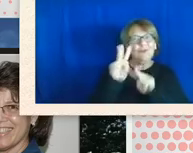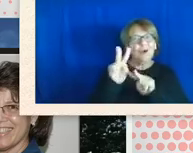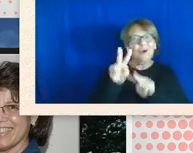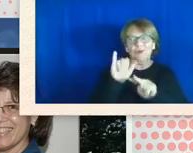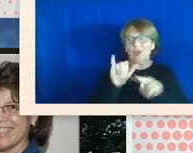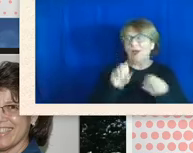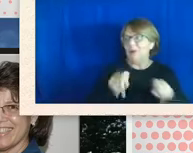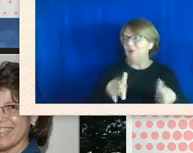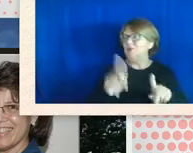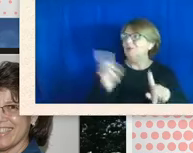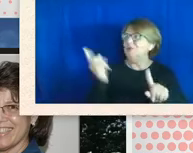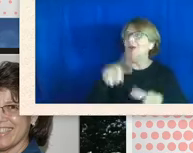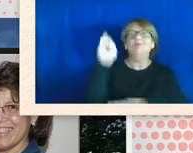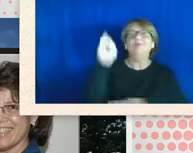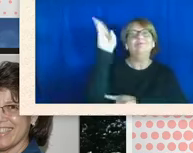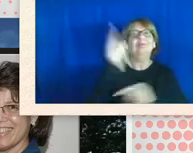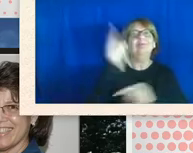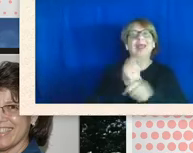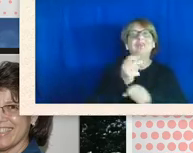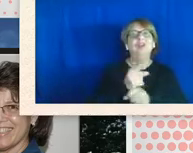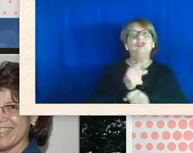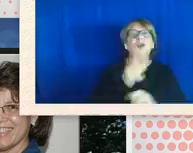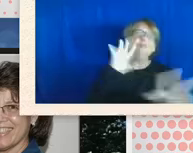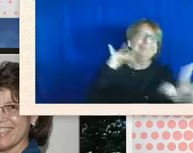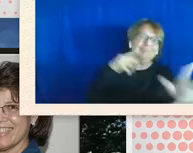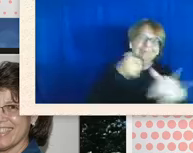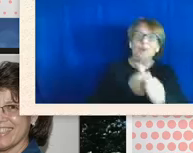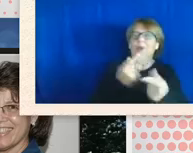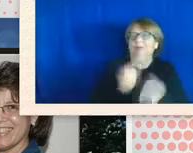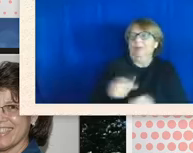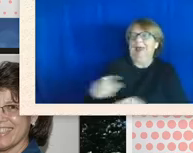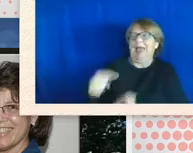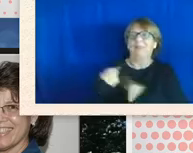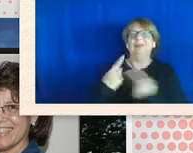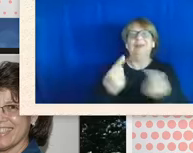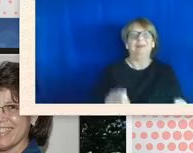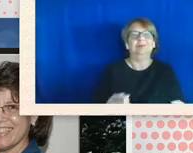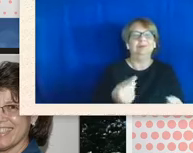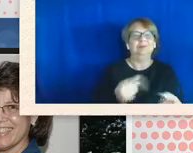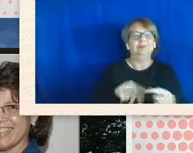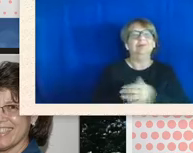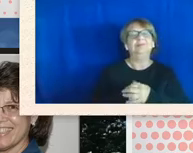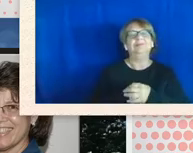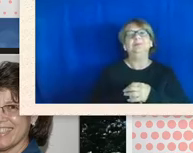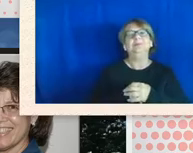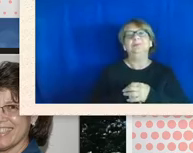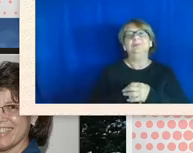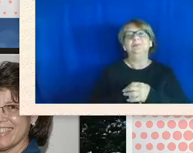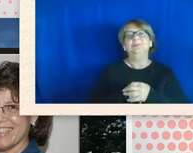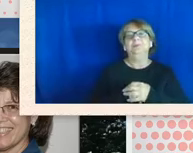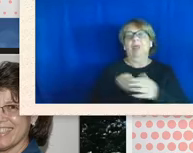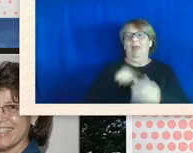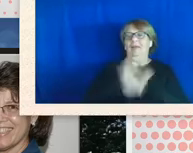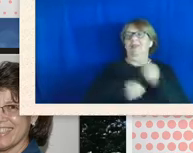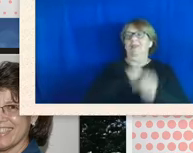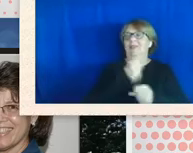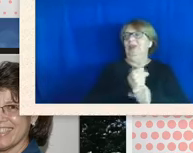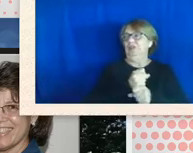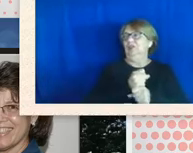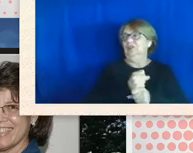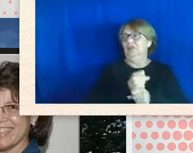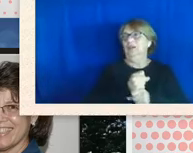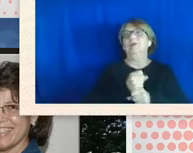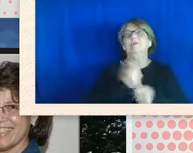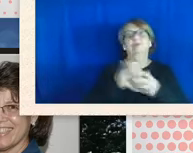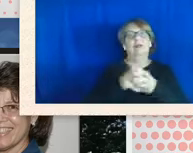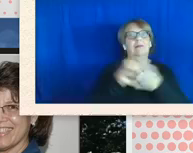every year and just bring you up to date on what's been happening behind the scenes. This year has shown a lot of activity